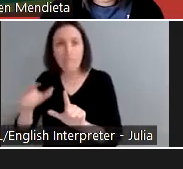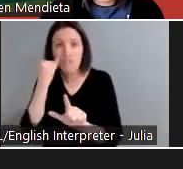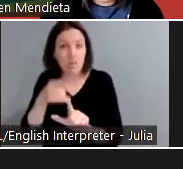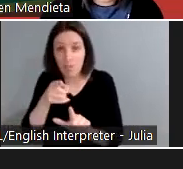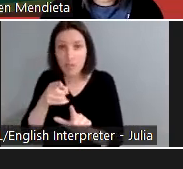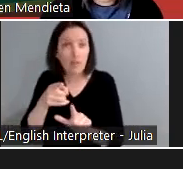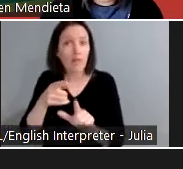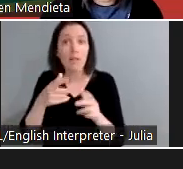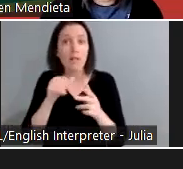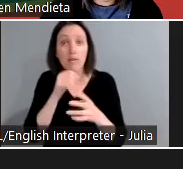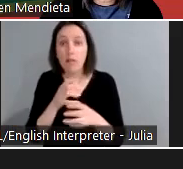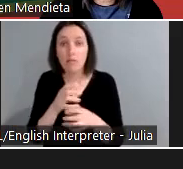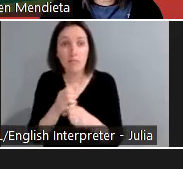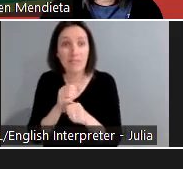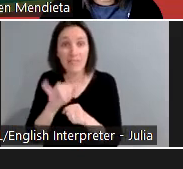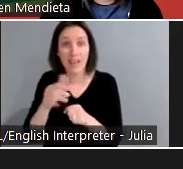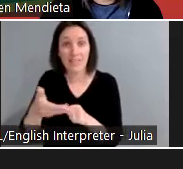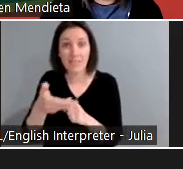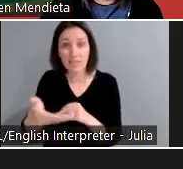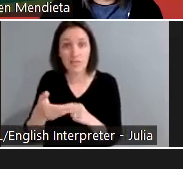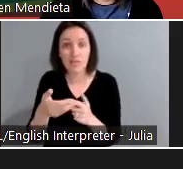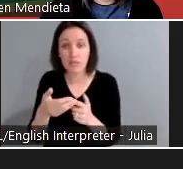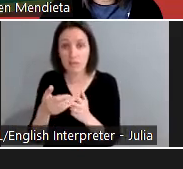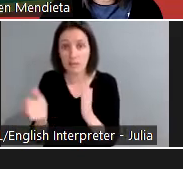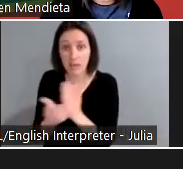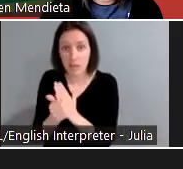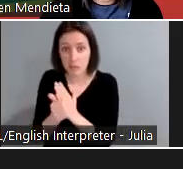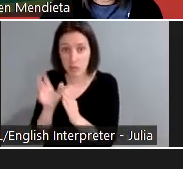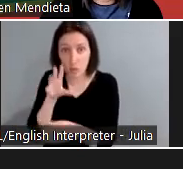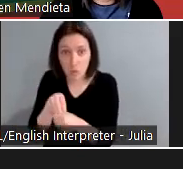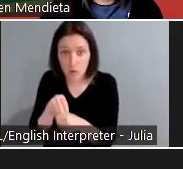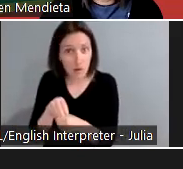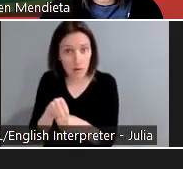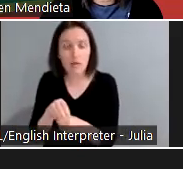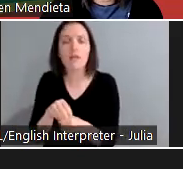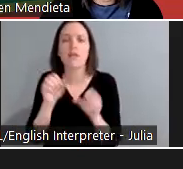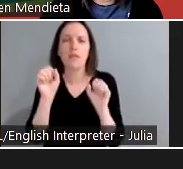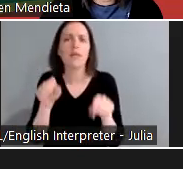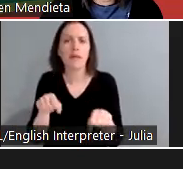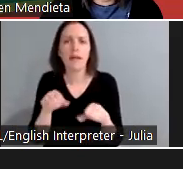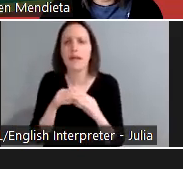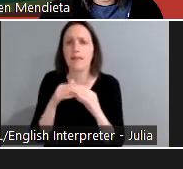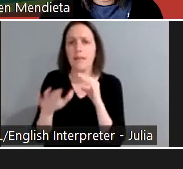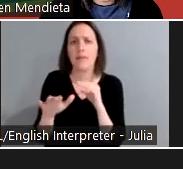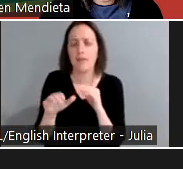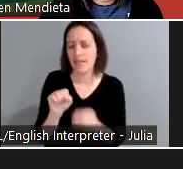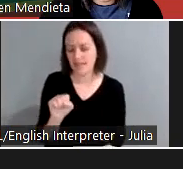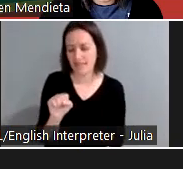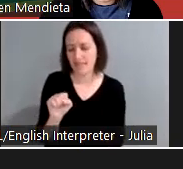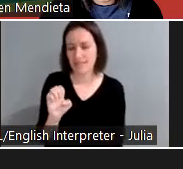the invite with the attachments, you're welcome to send an email to